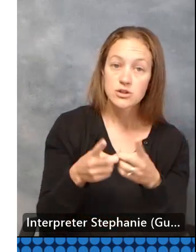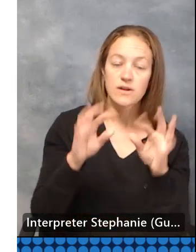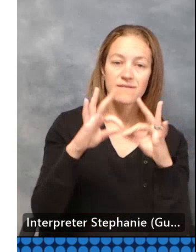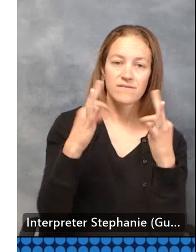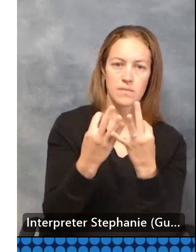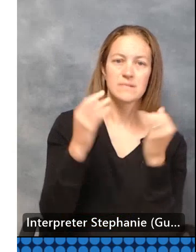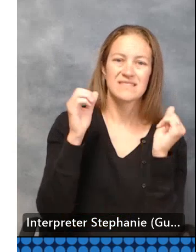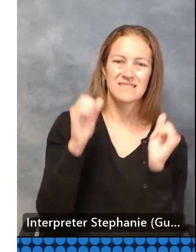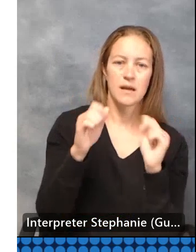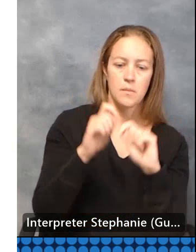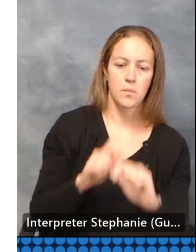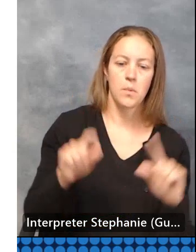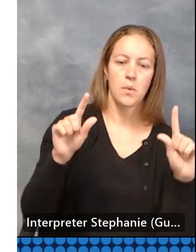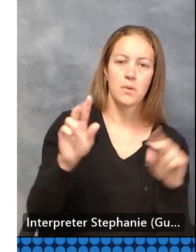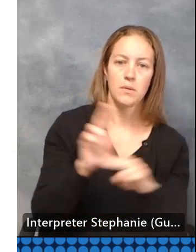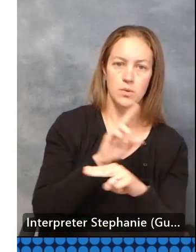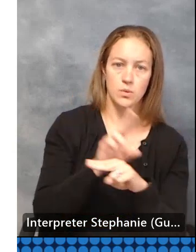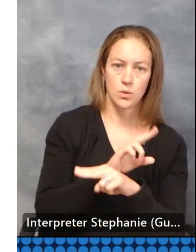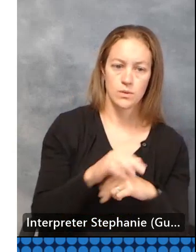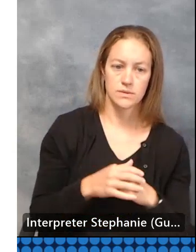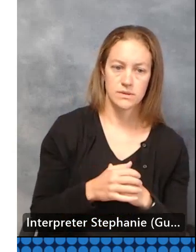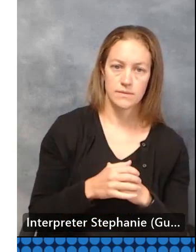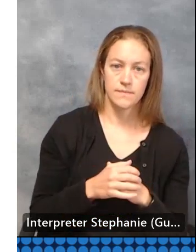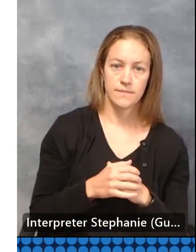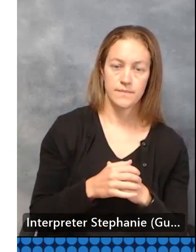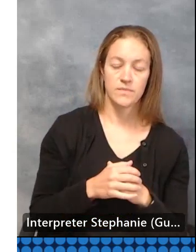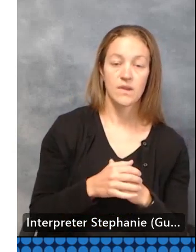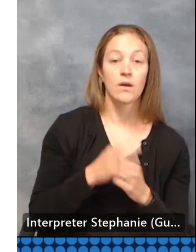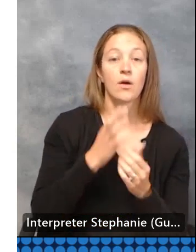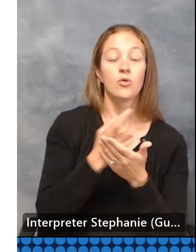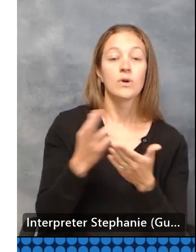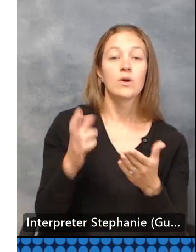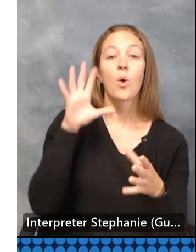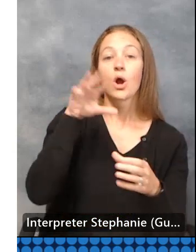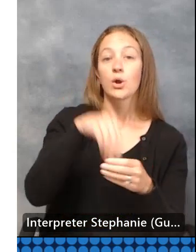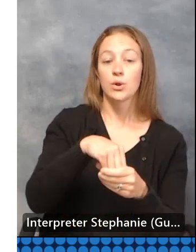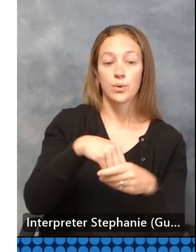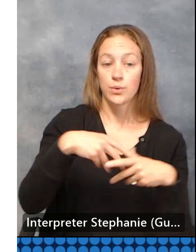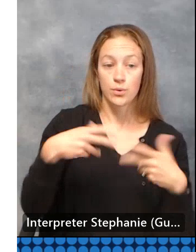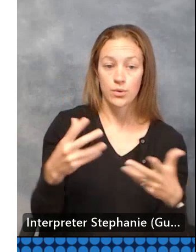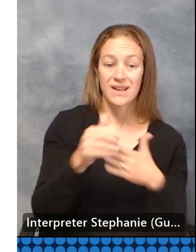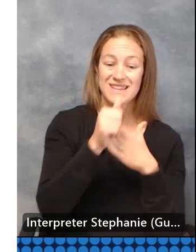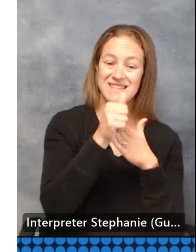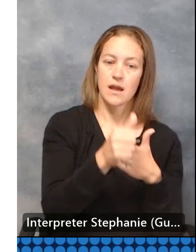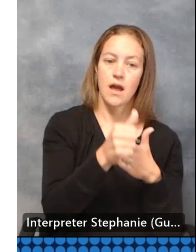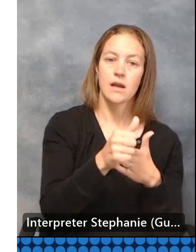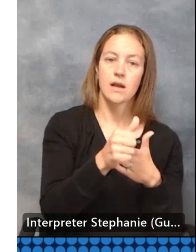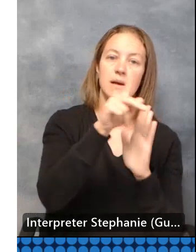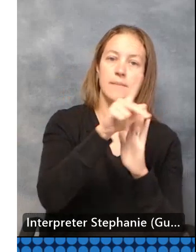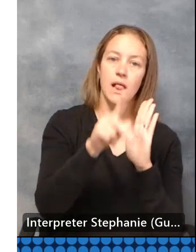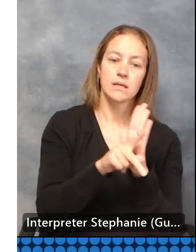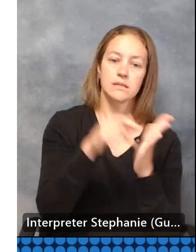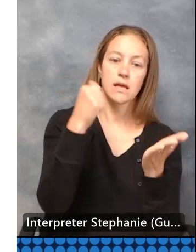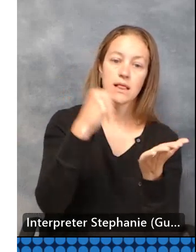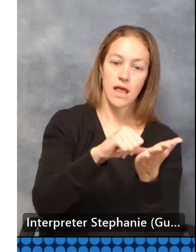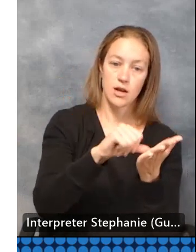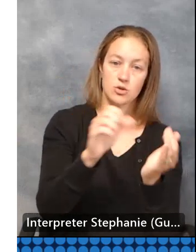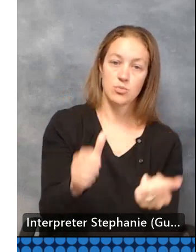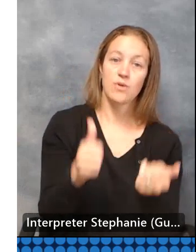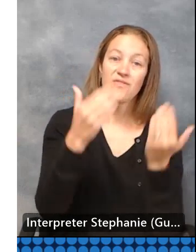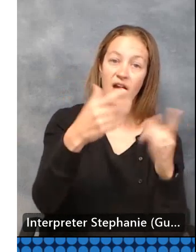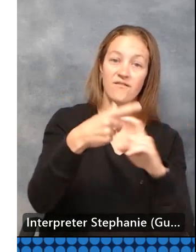families. The resources include guidance and policy letters provided by